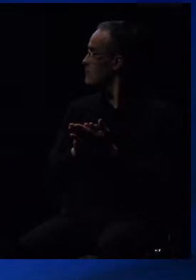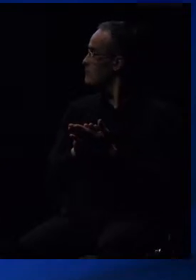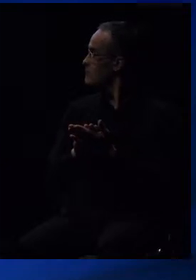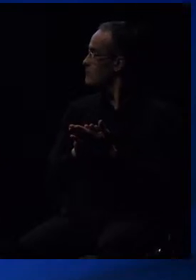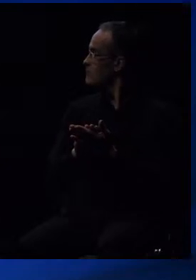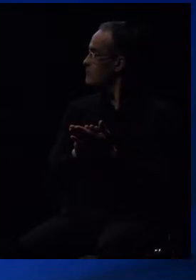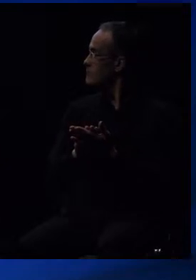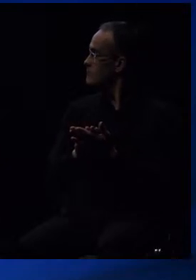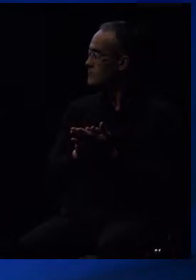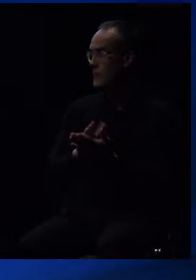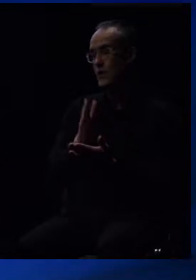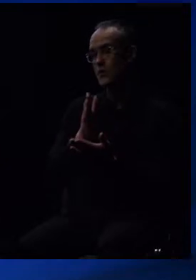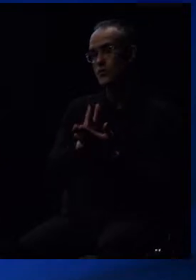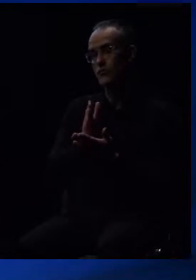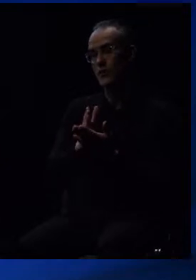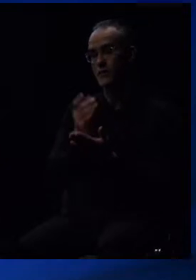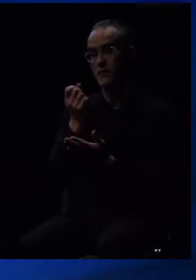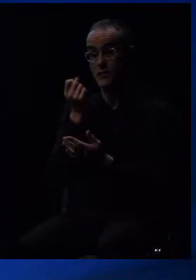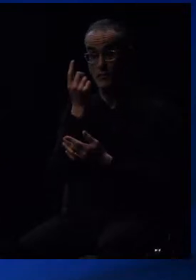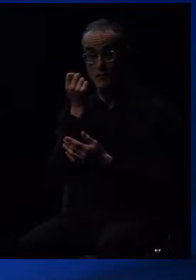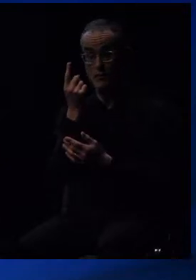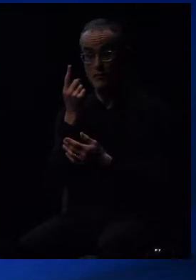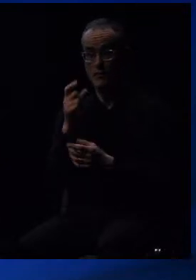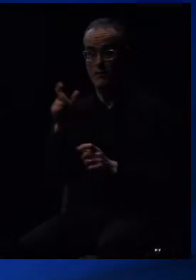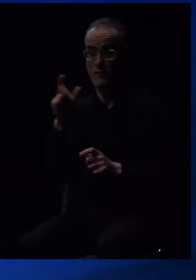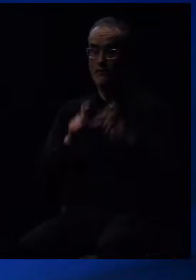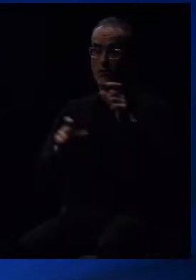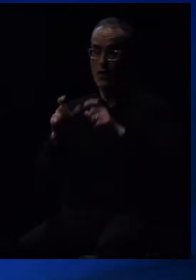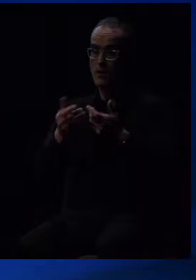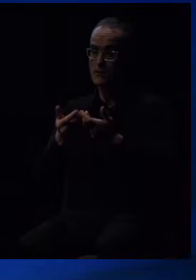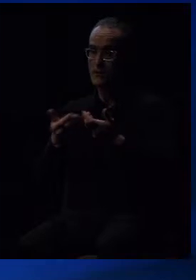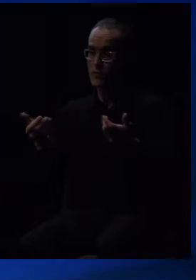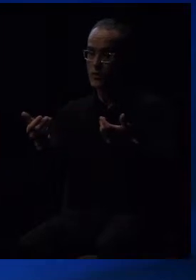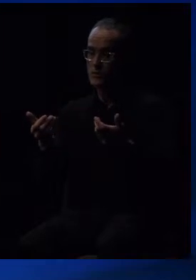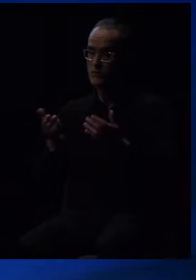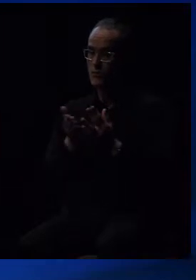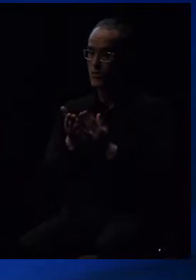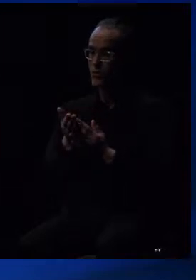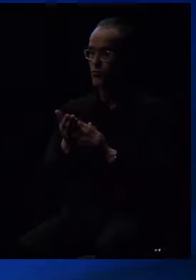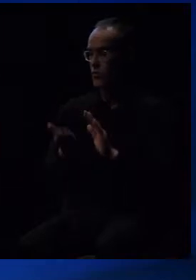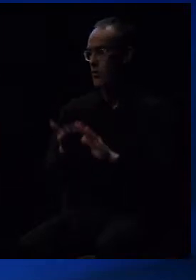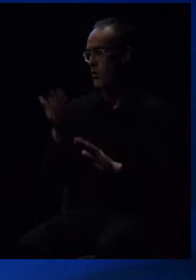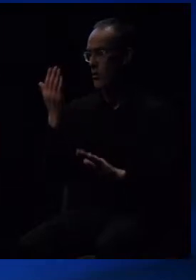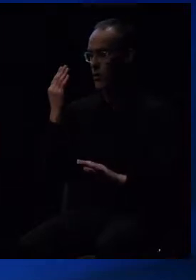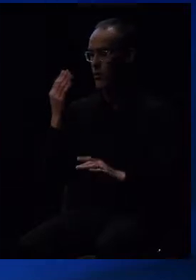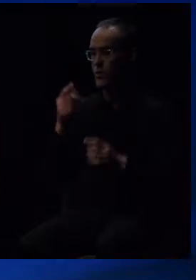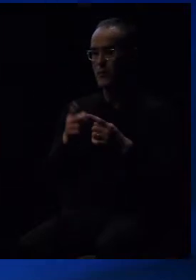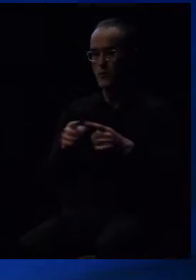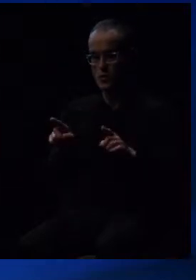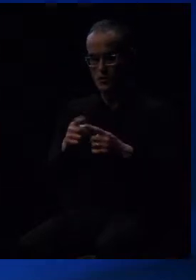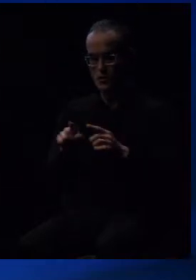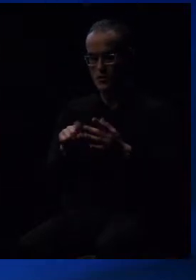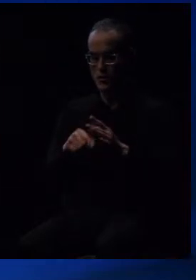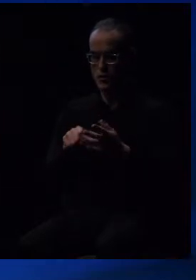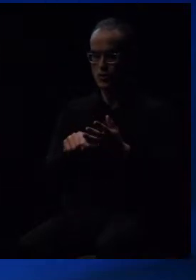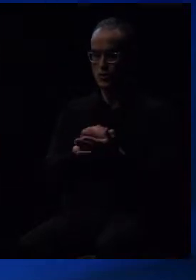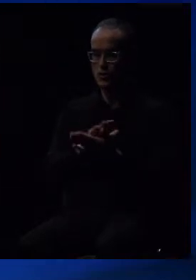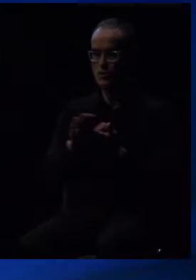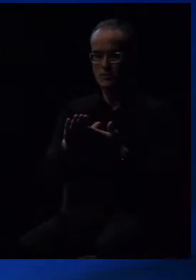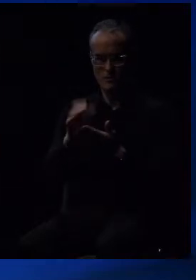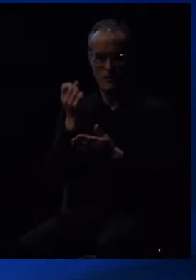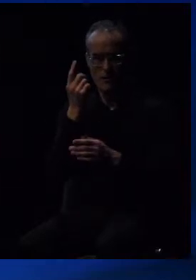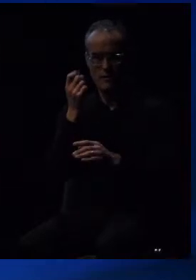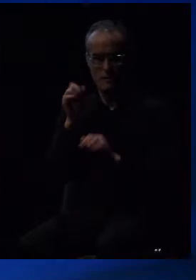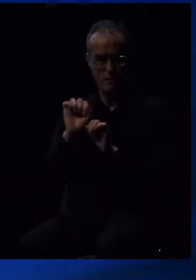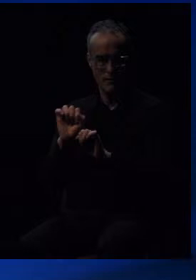the idea of color separation that was coming from old musicals that Joshua had. I believe some of them, of